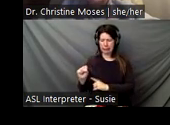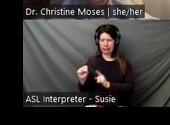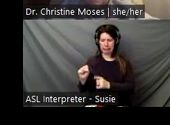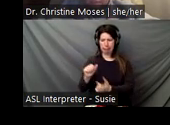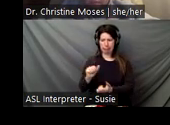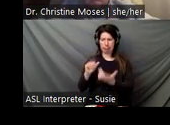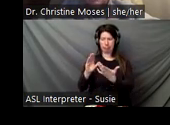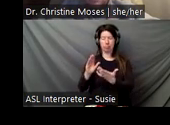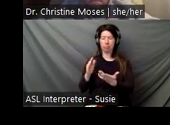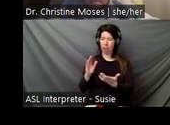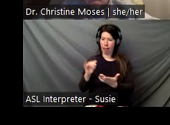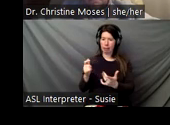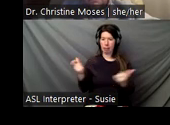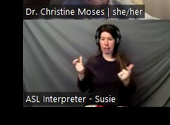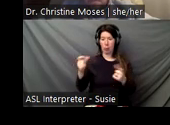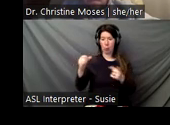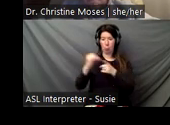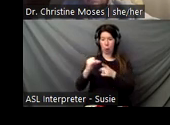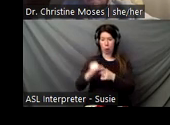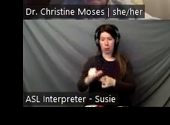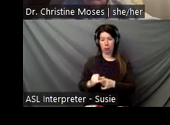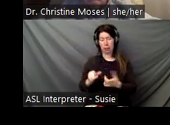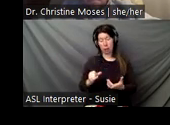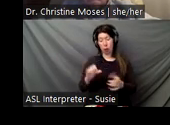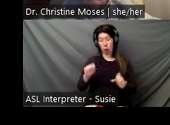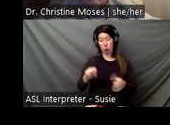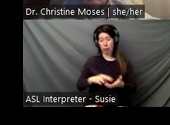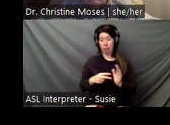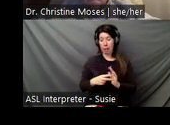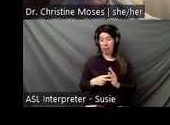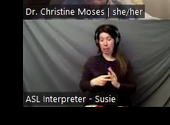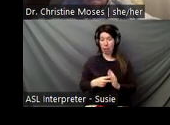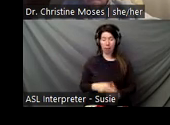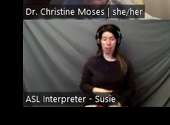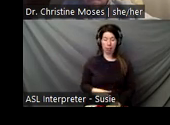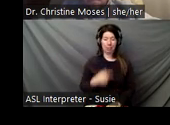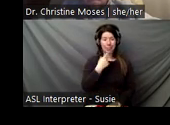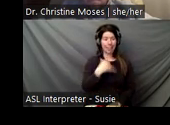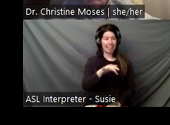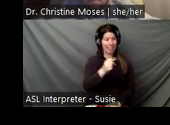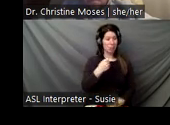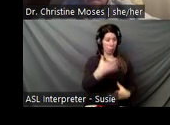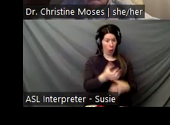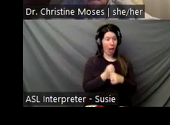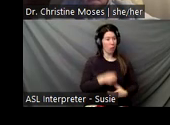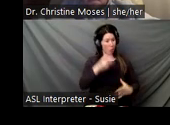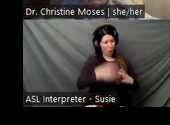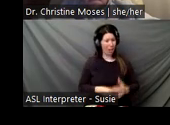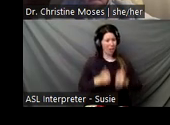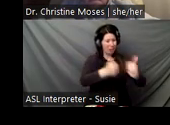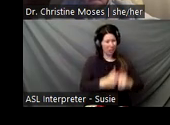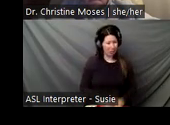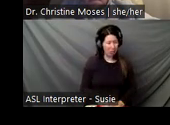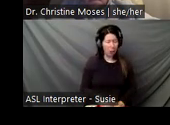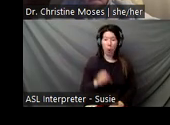term, I think. And it could mean, you know, shall address by saying, yes, we've received this and we've read it, good job. Or it could mean